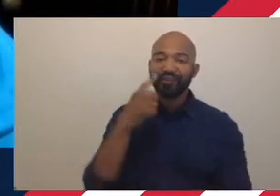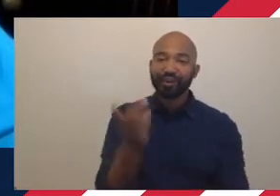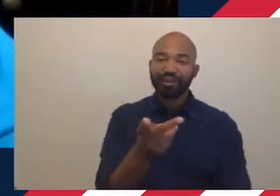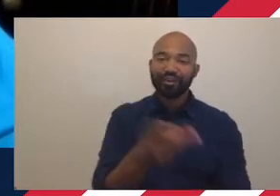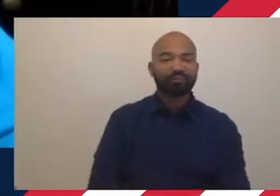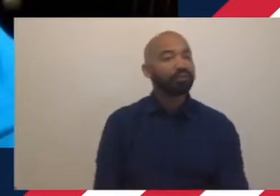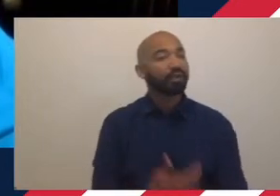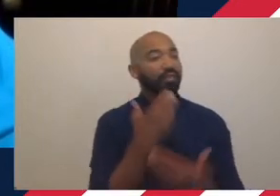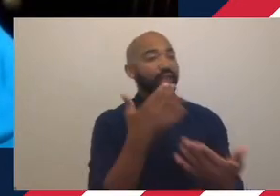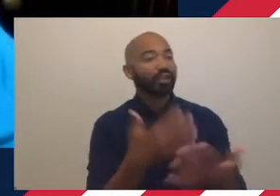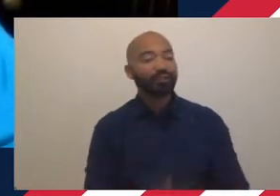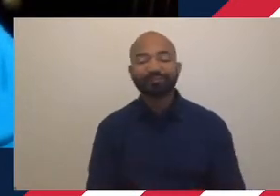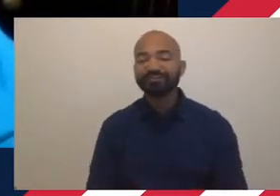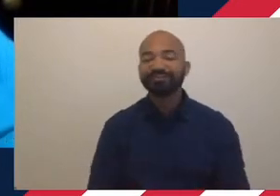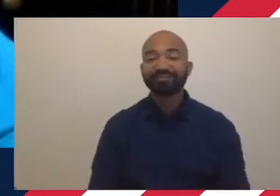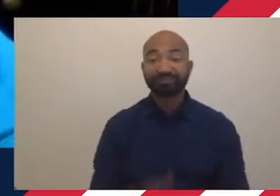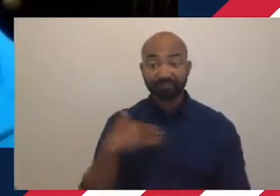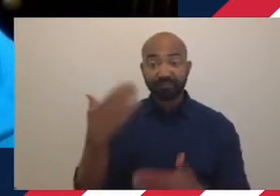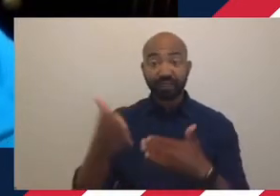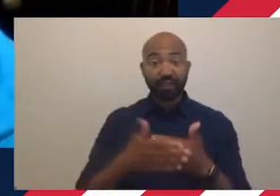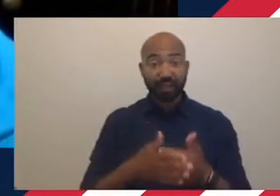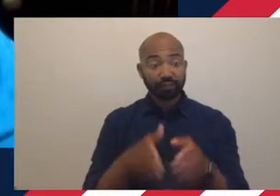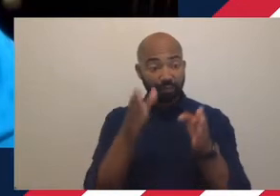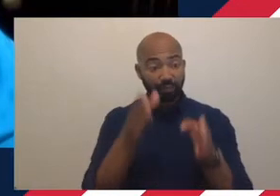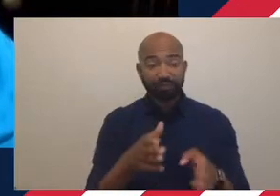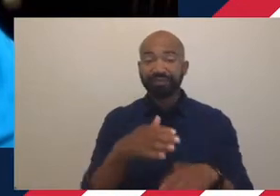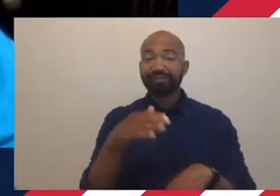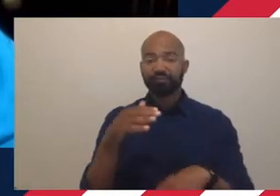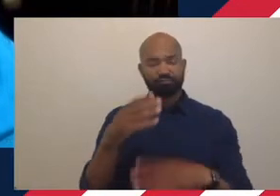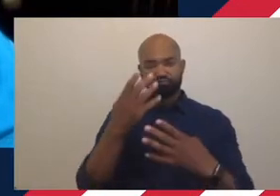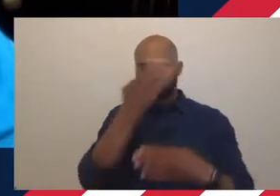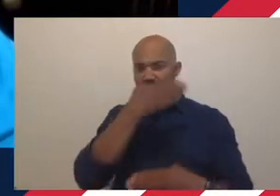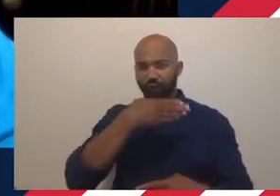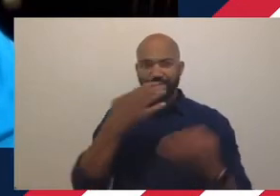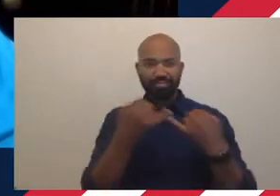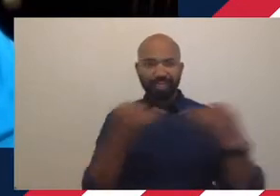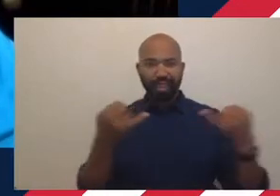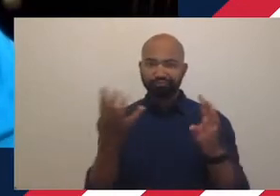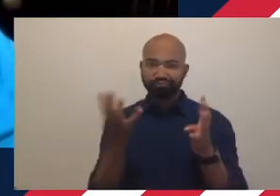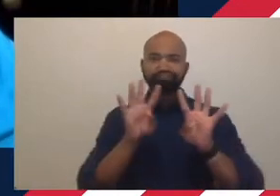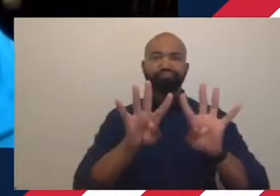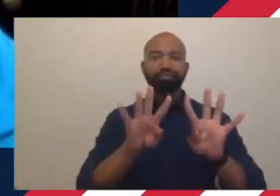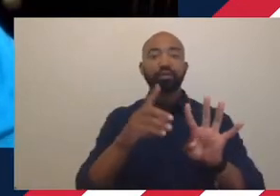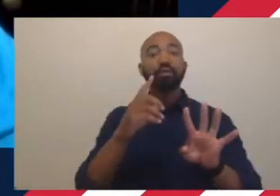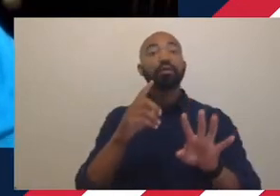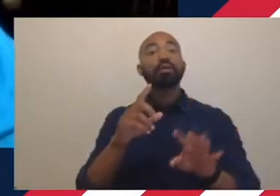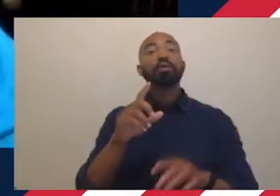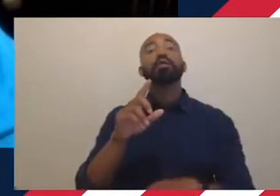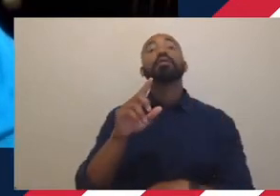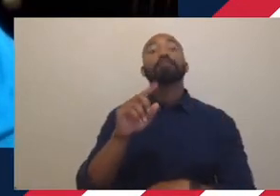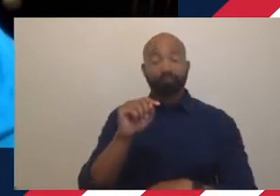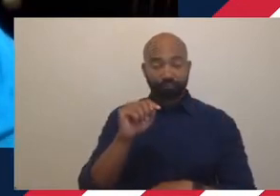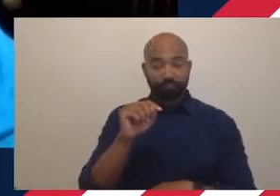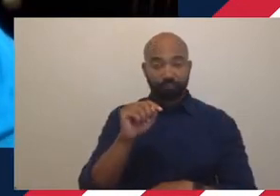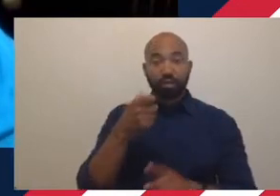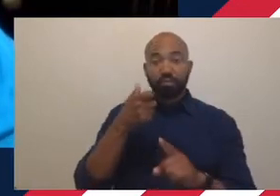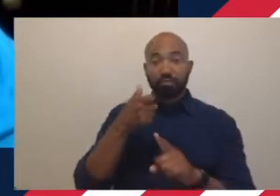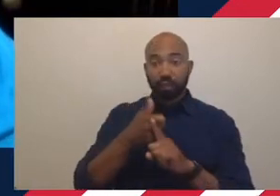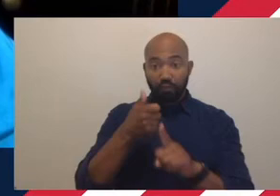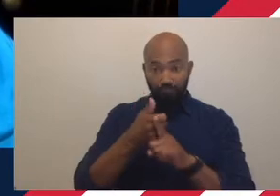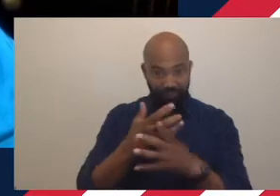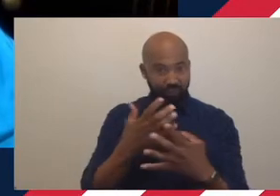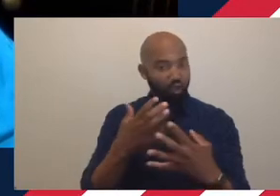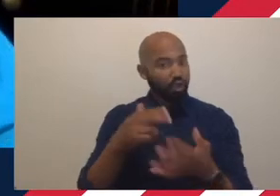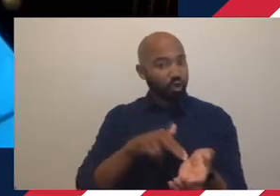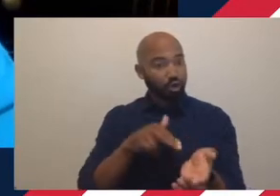will be someone who is on the front lines during the COVID-19 crisis. Trung Lee is a nurse in the